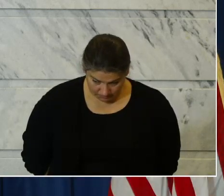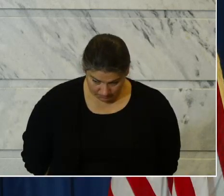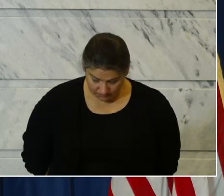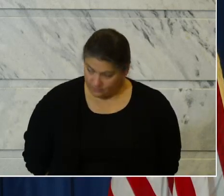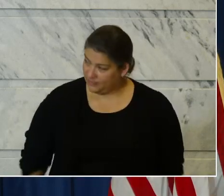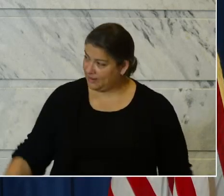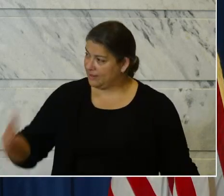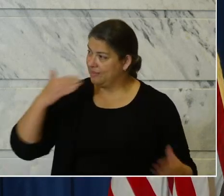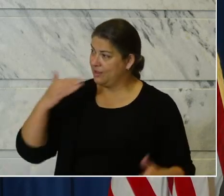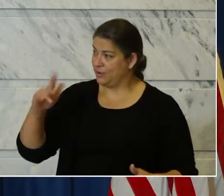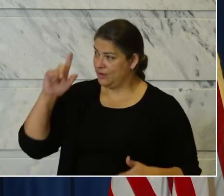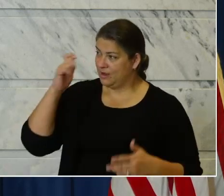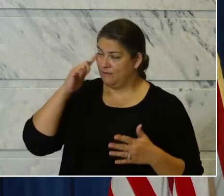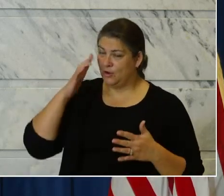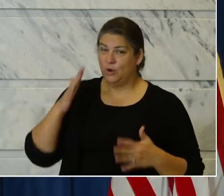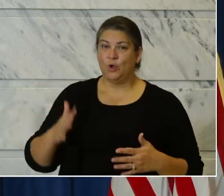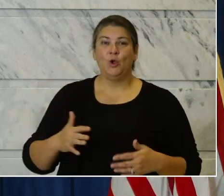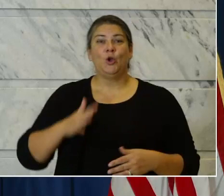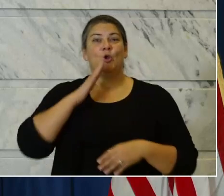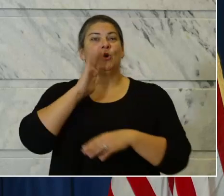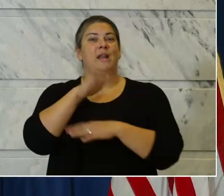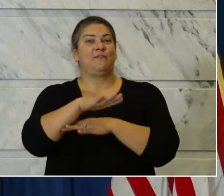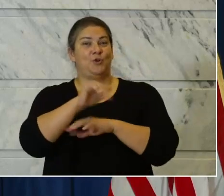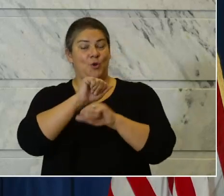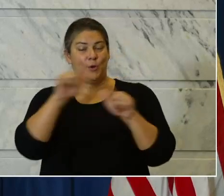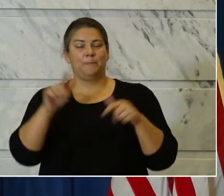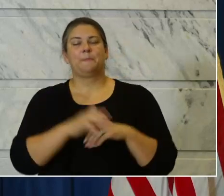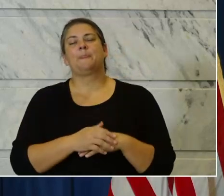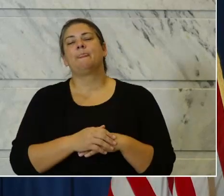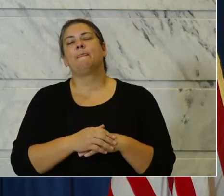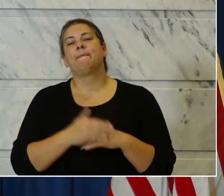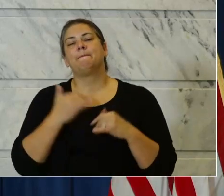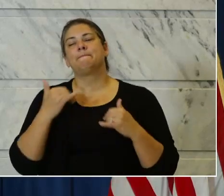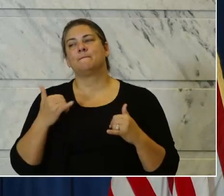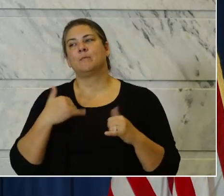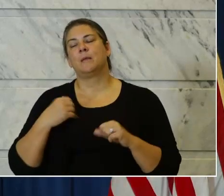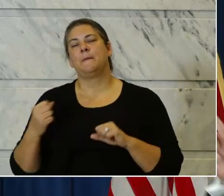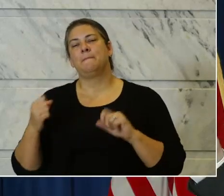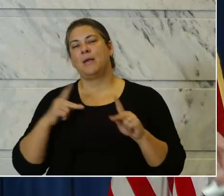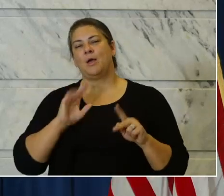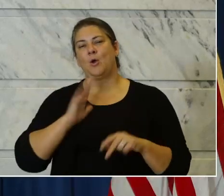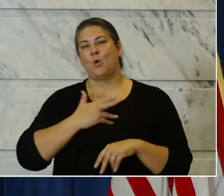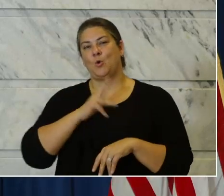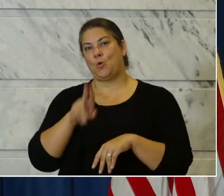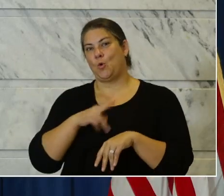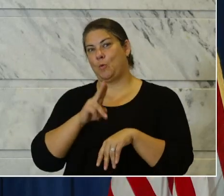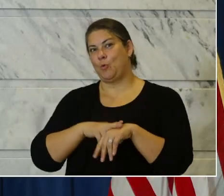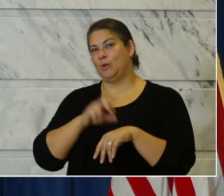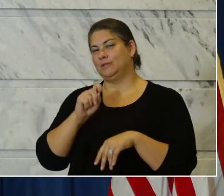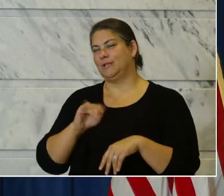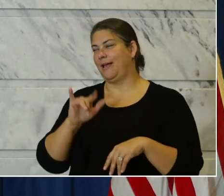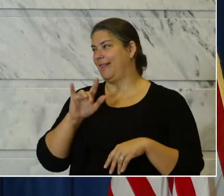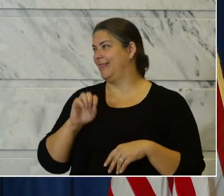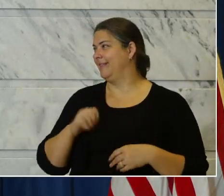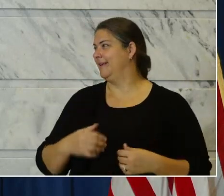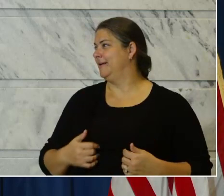Thank you, Governor. Good afternoon, everyone. Today I'll go back to a little bit more my normal style. If we could do my slide. Thank you.